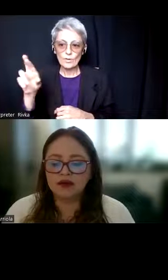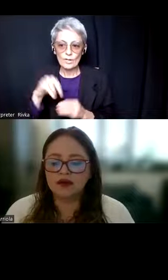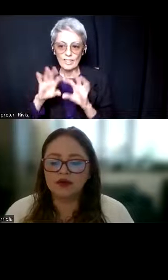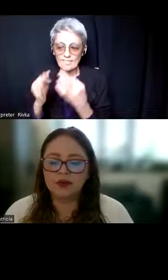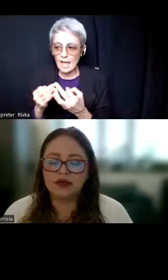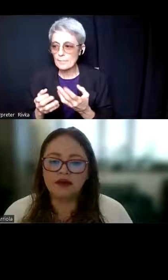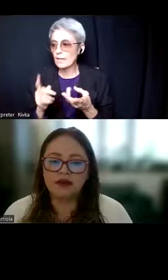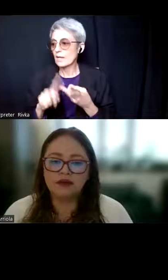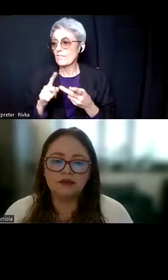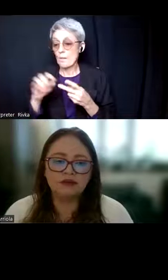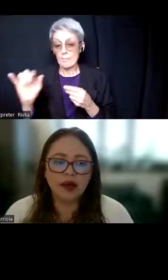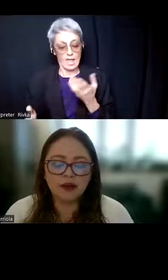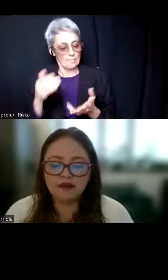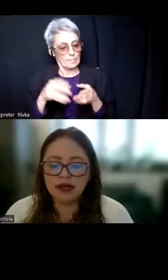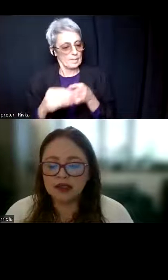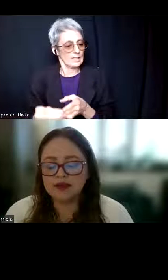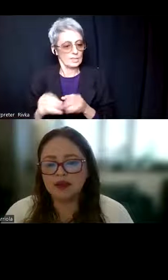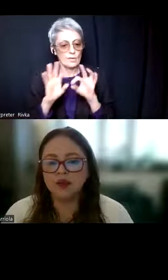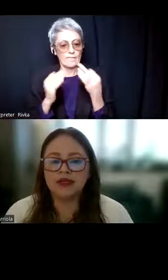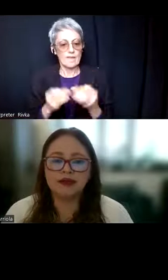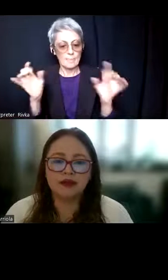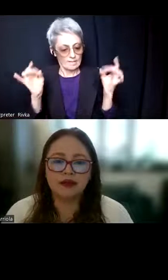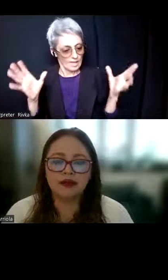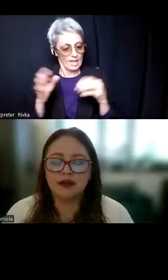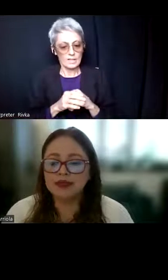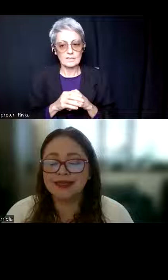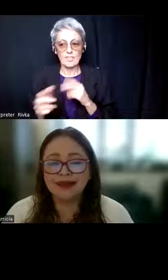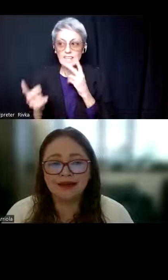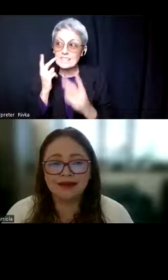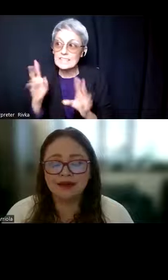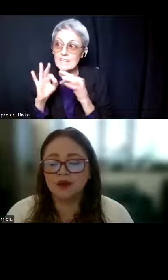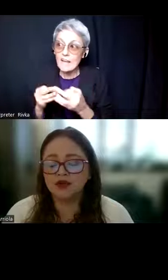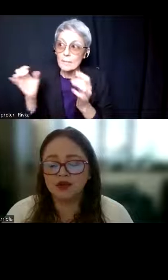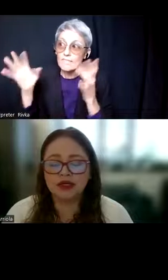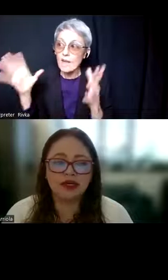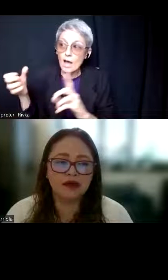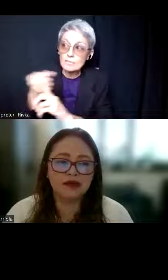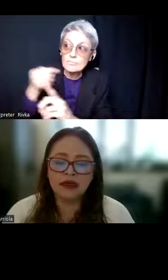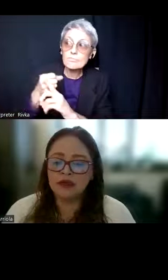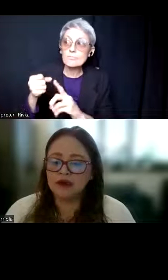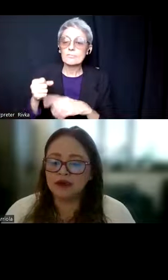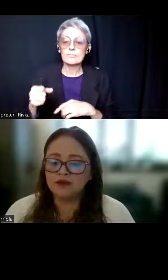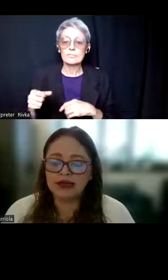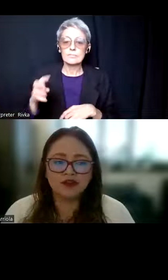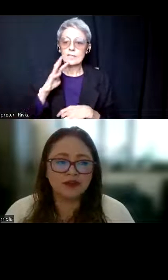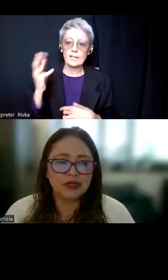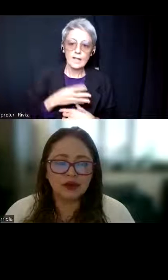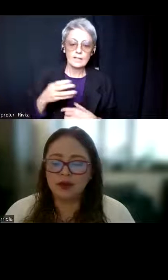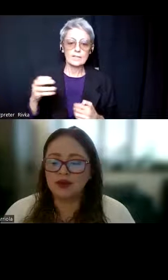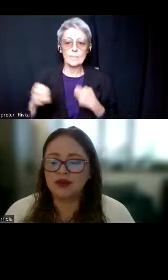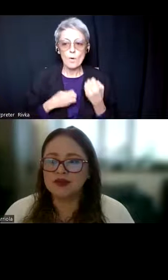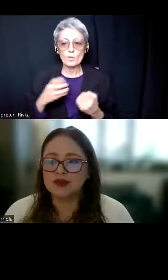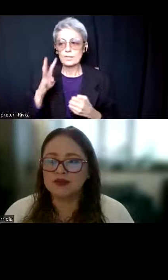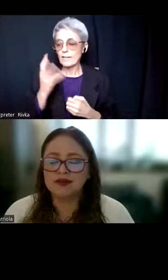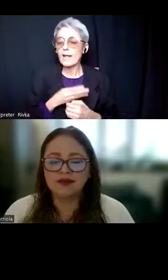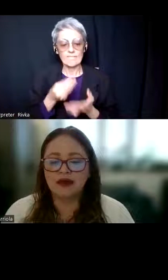of that, there could be family violence that they're witnessing, neglect, emotional neglect, financial neglect. Maybe